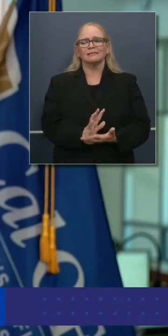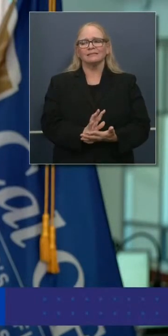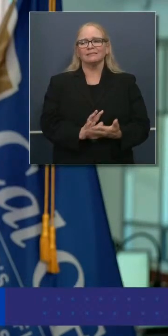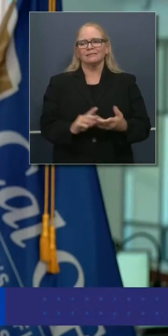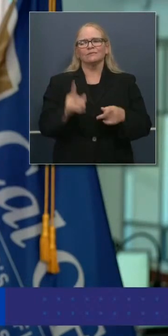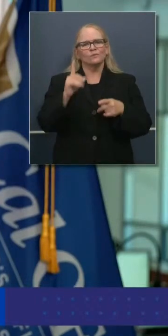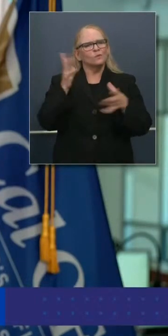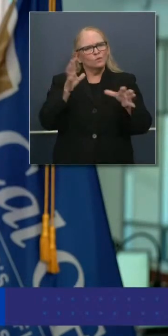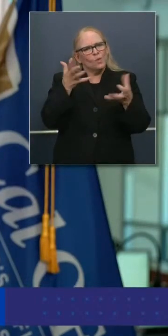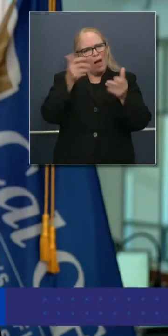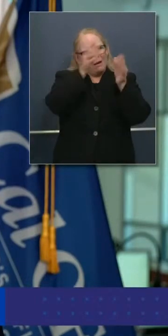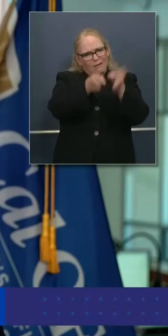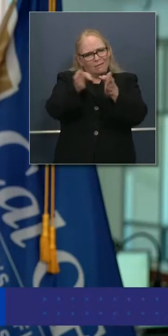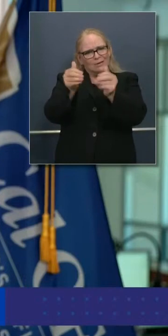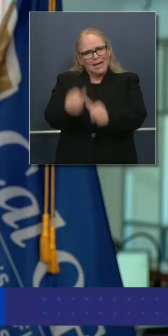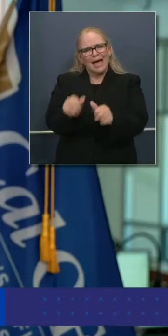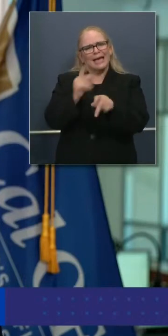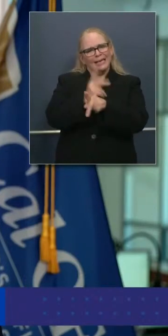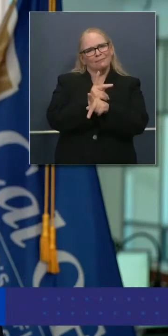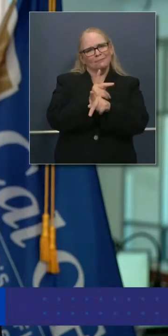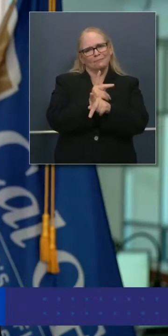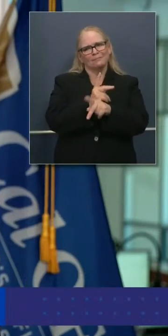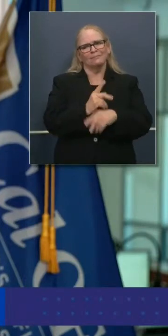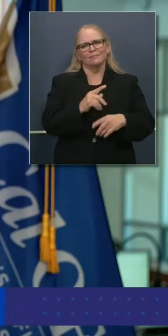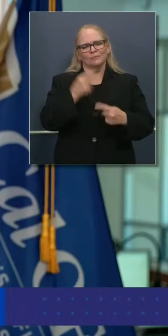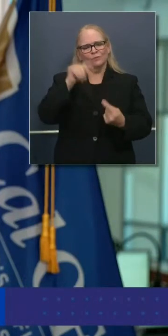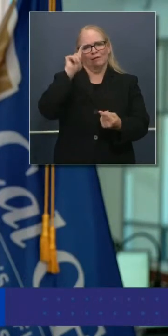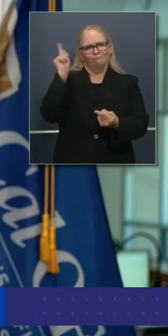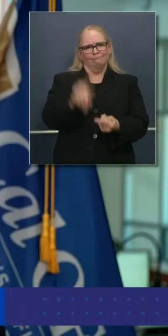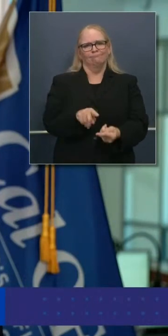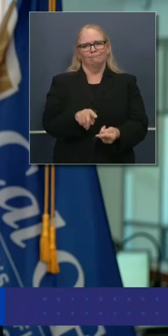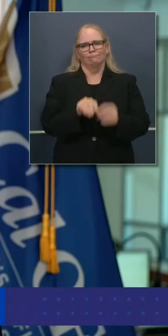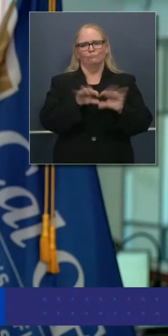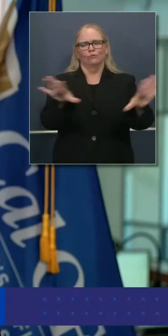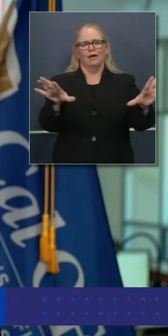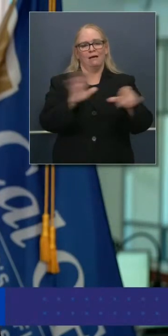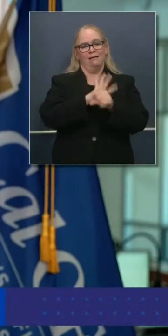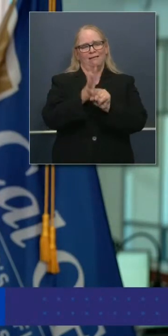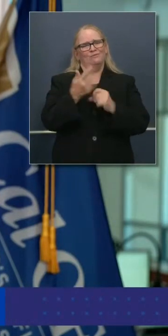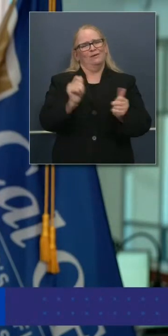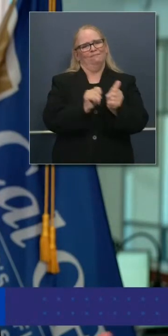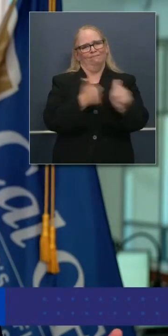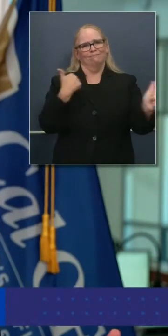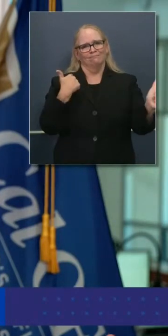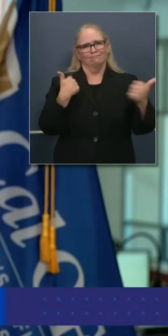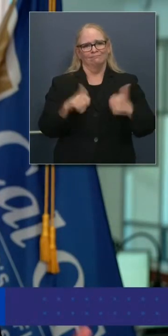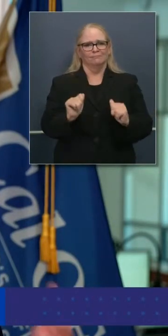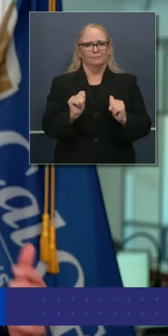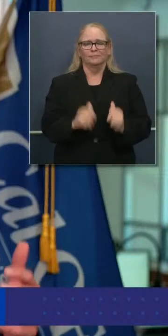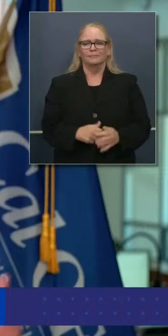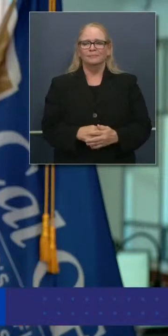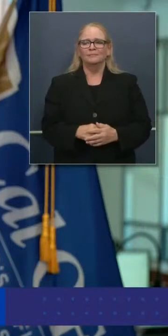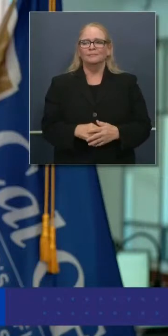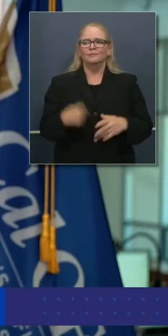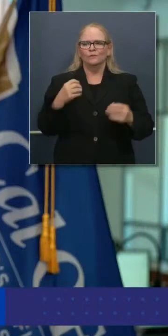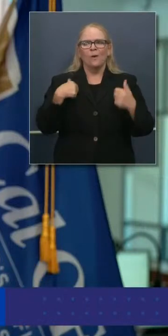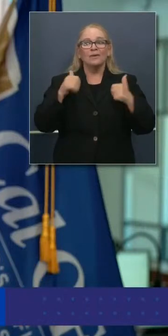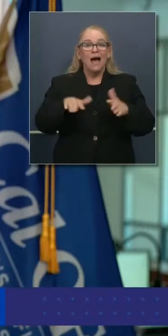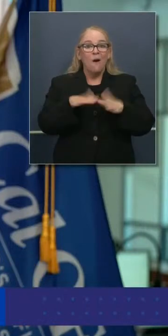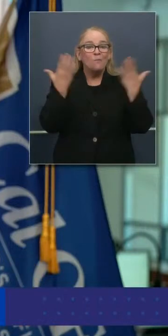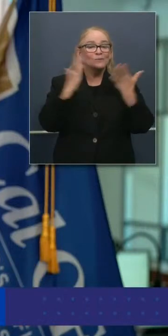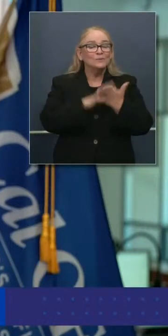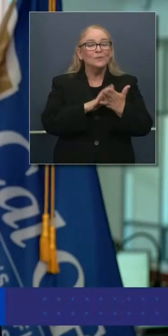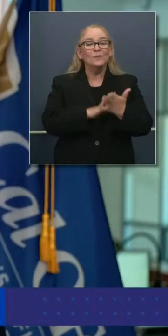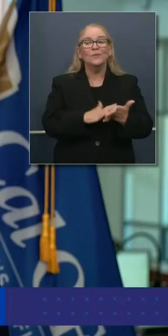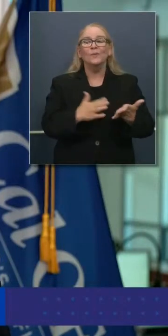can to mitigate the spread of this disease, this pandemic, allow us to open up our schools, reopen